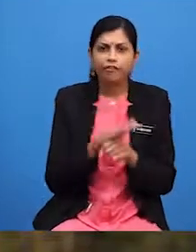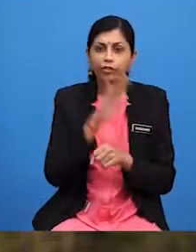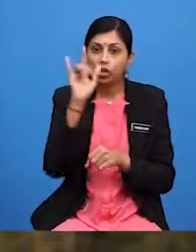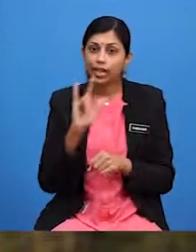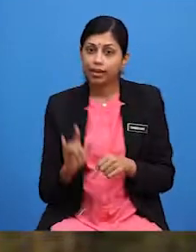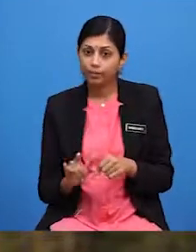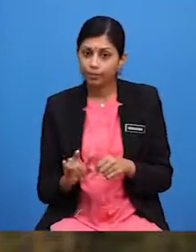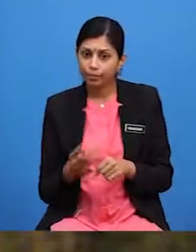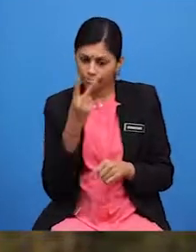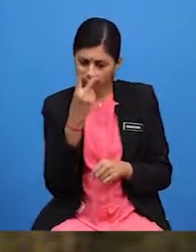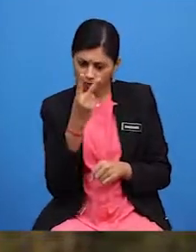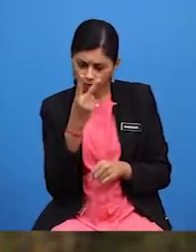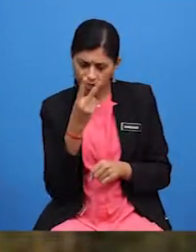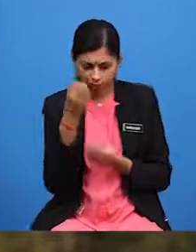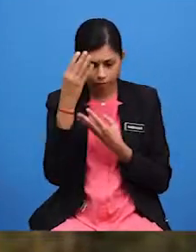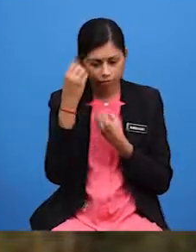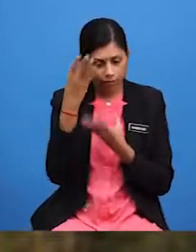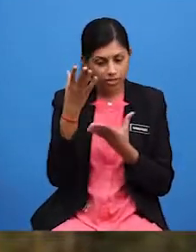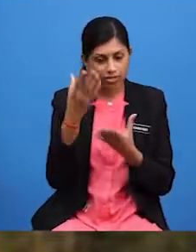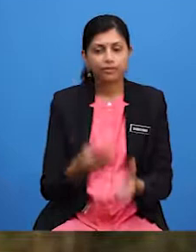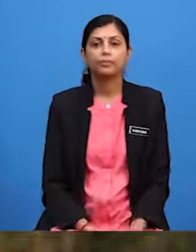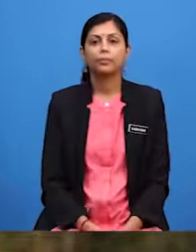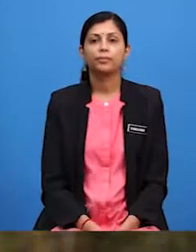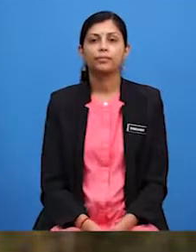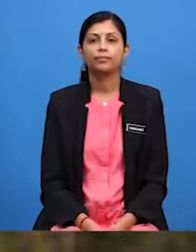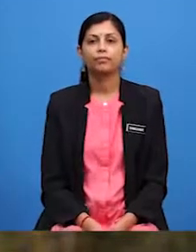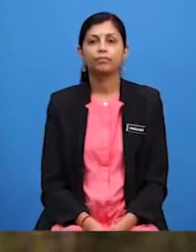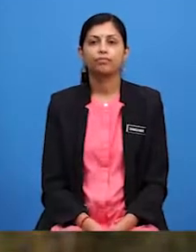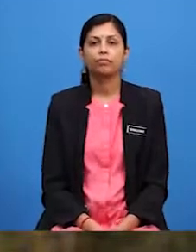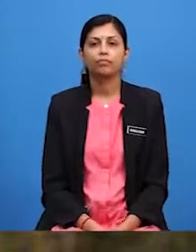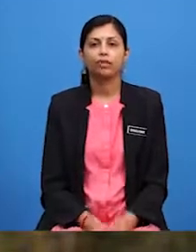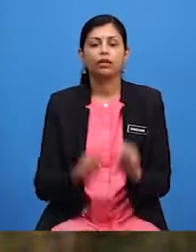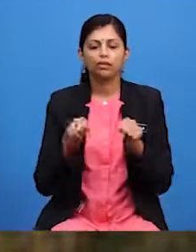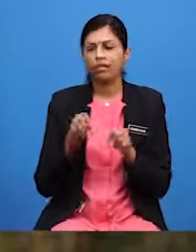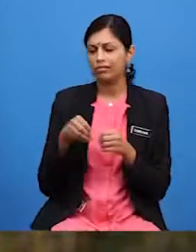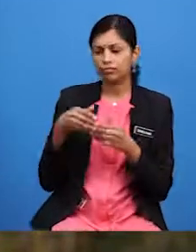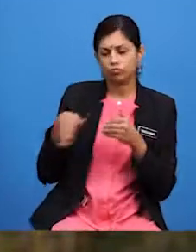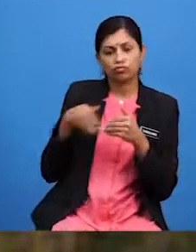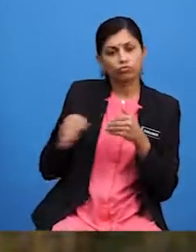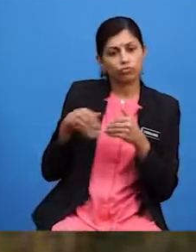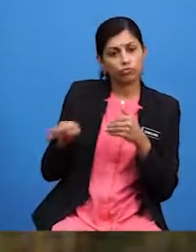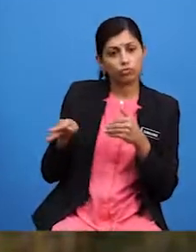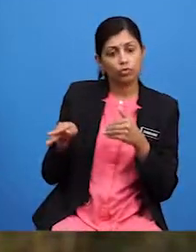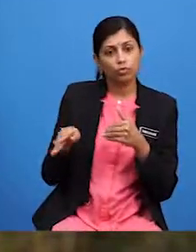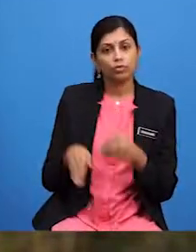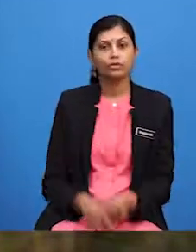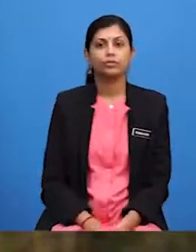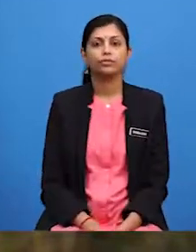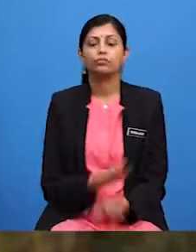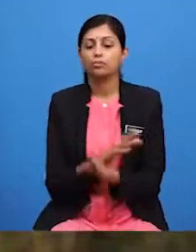specific information. You can ignore unnecessary information.